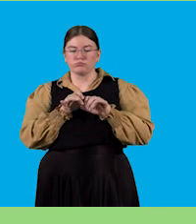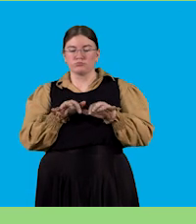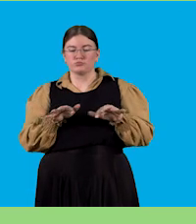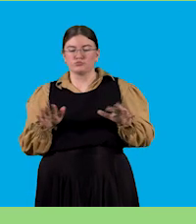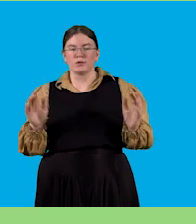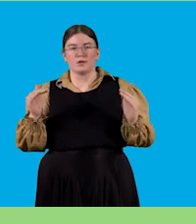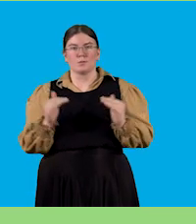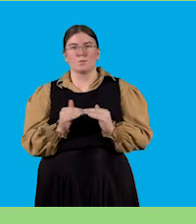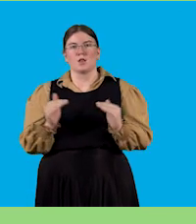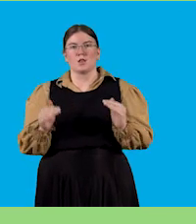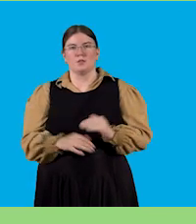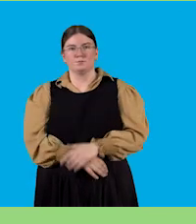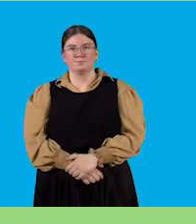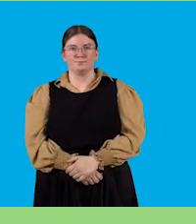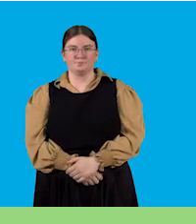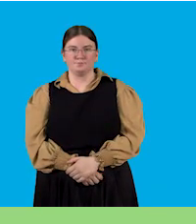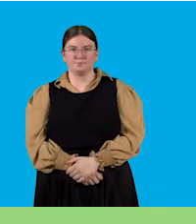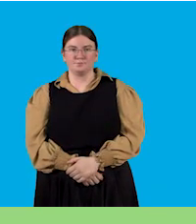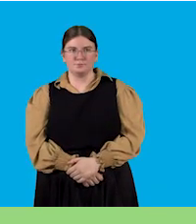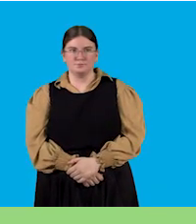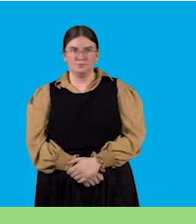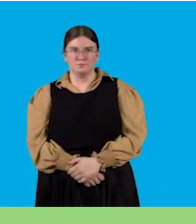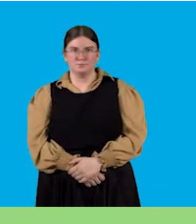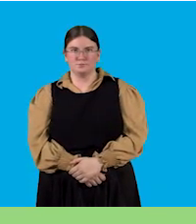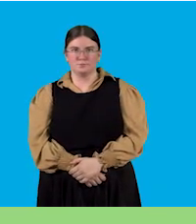equally distributed.